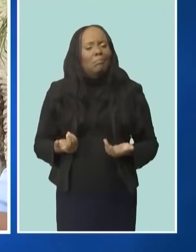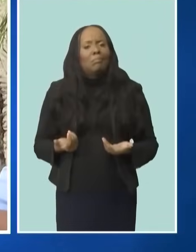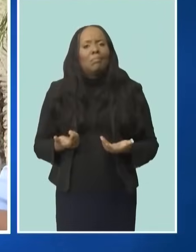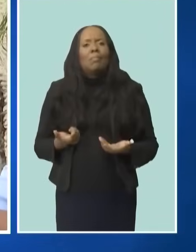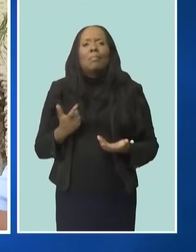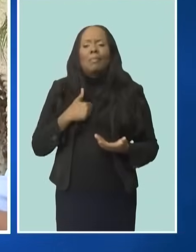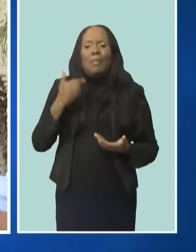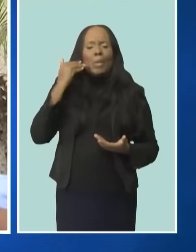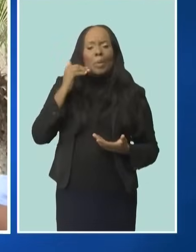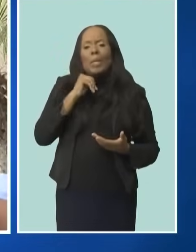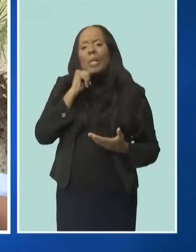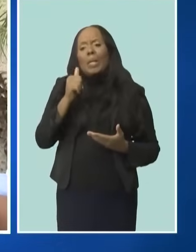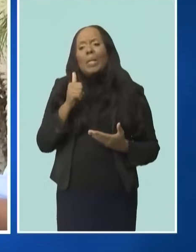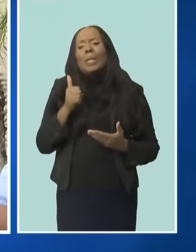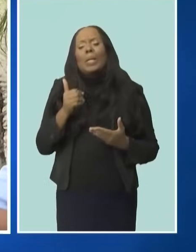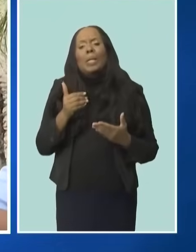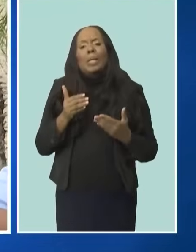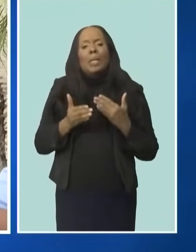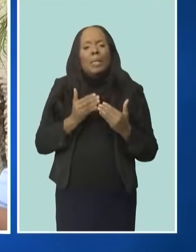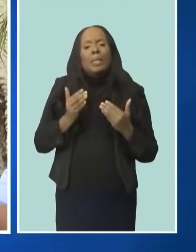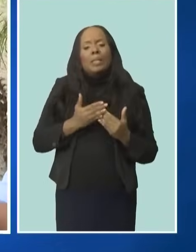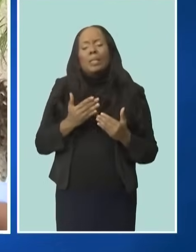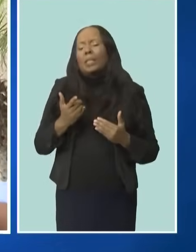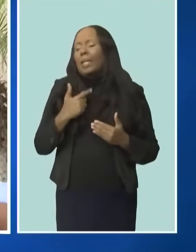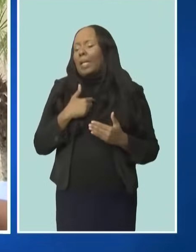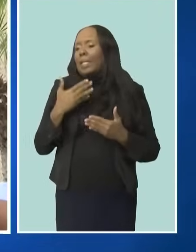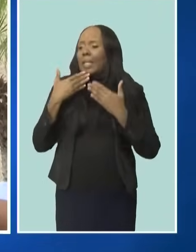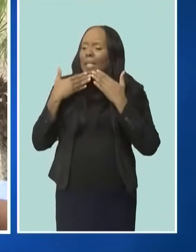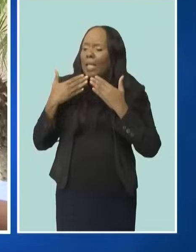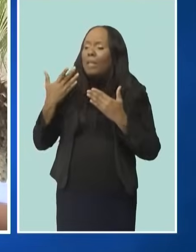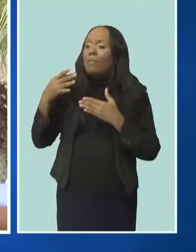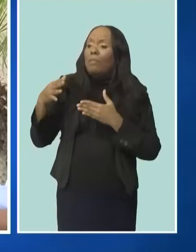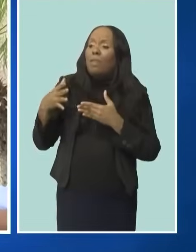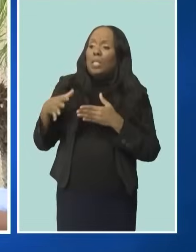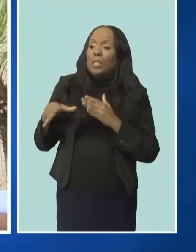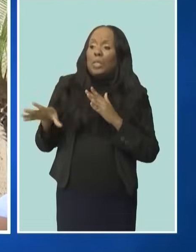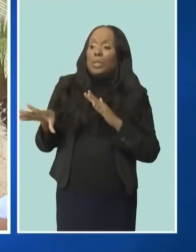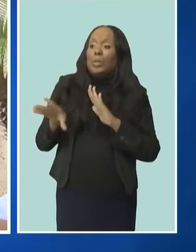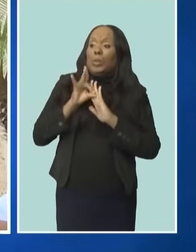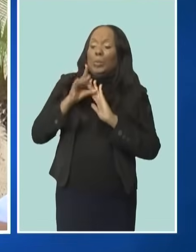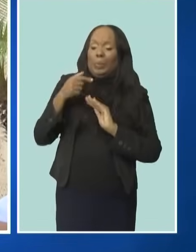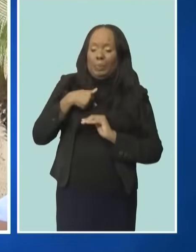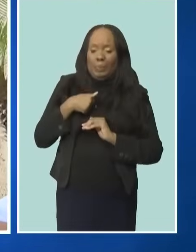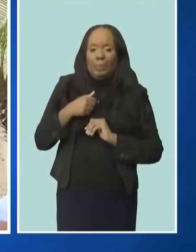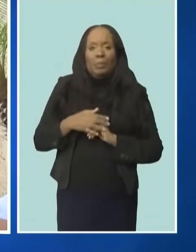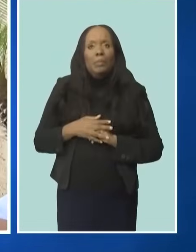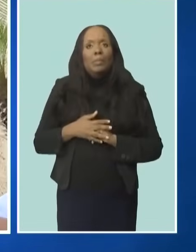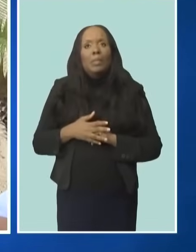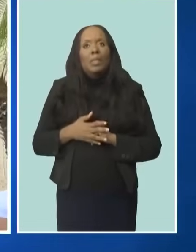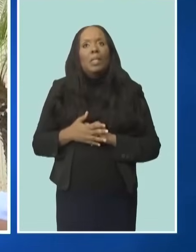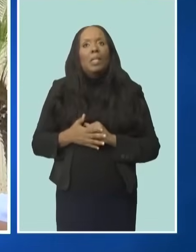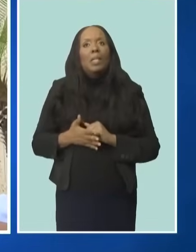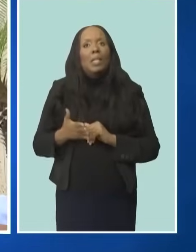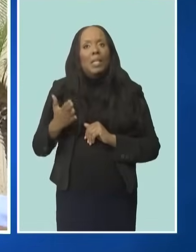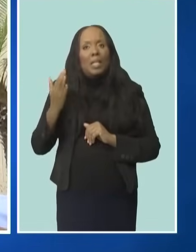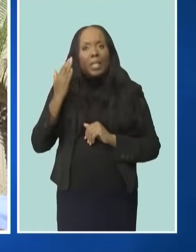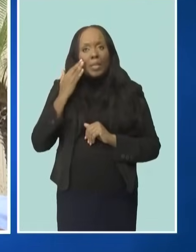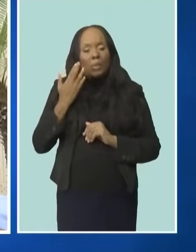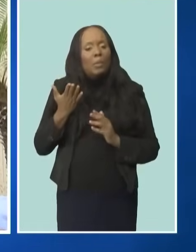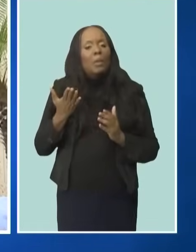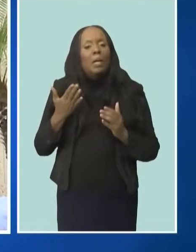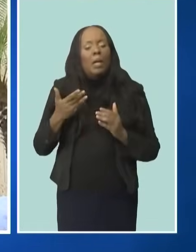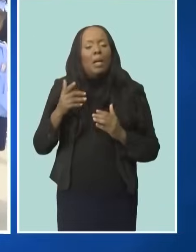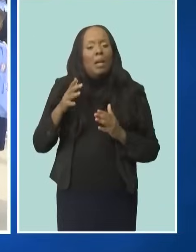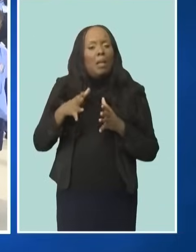don't take it for granted. With such an overwhelming mandate, equally, it therefore means that, as I always said, to whom much is given, much is